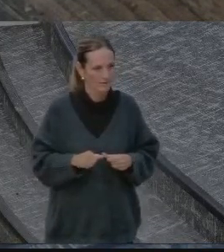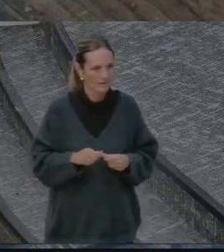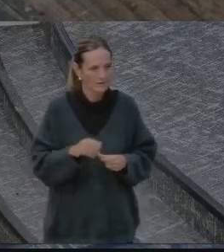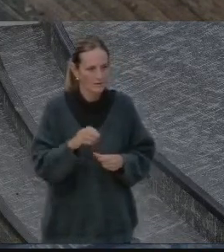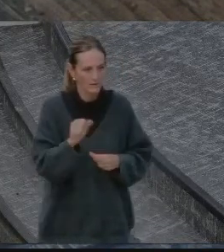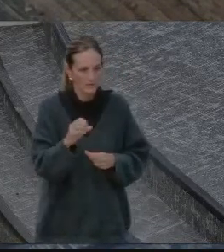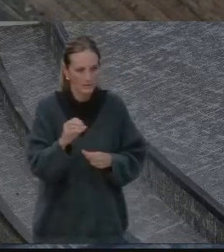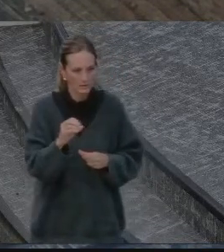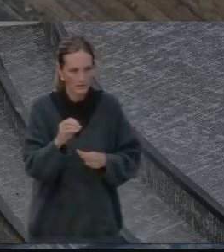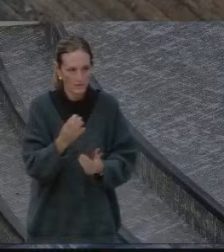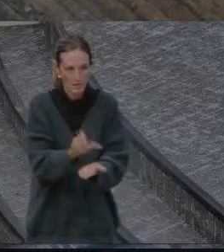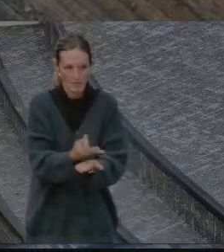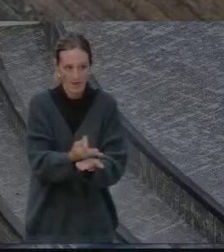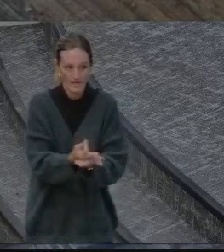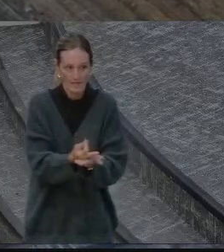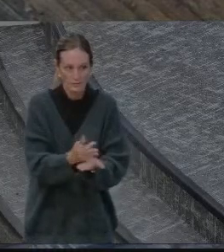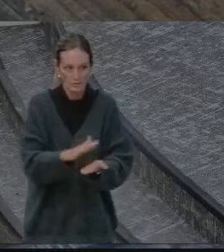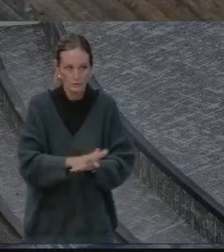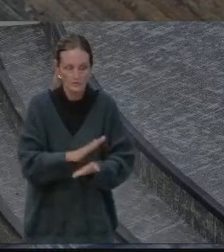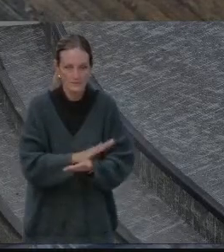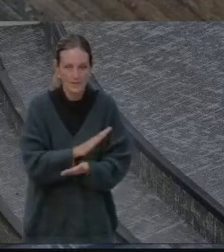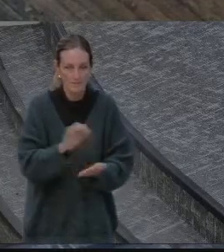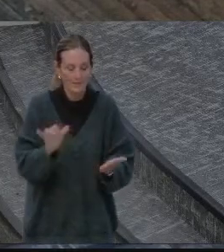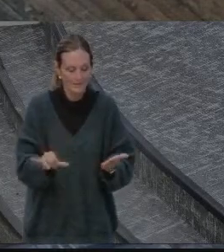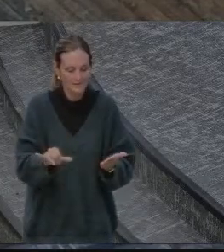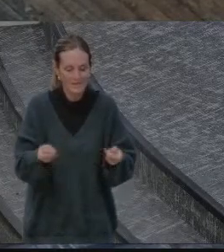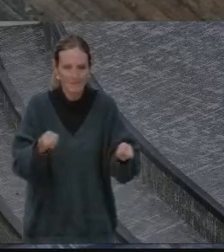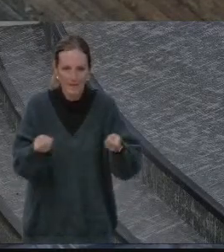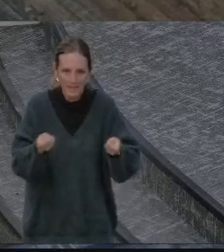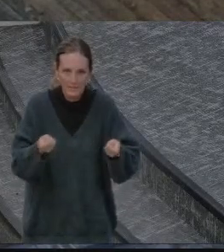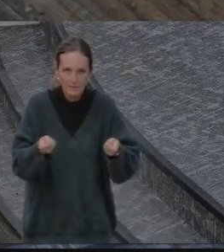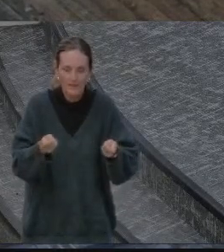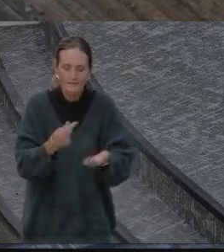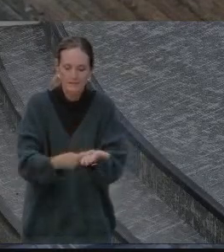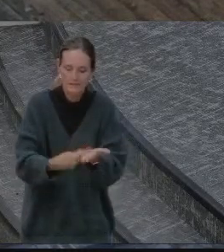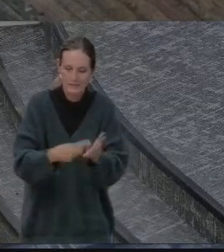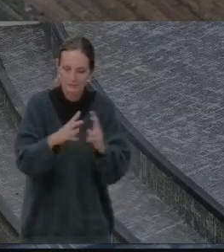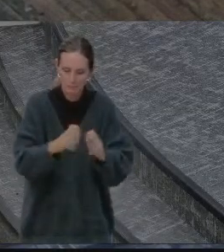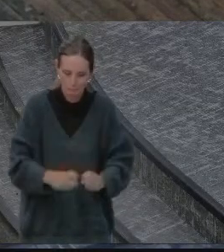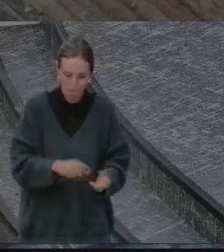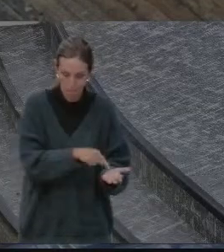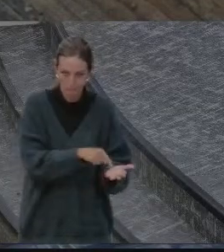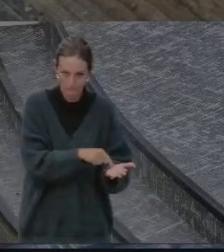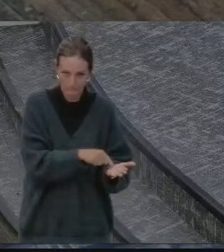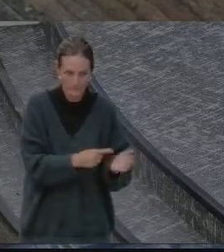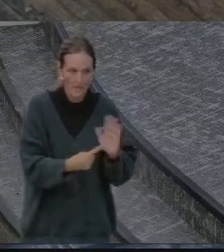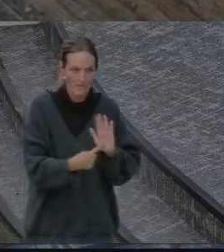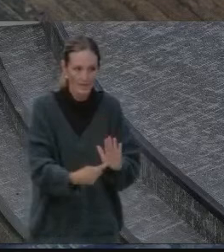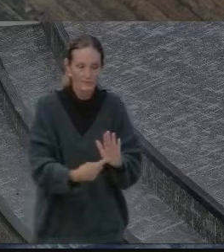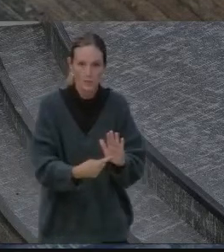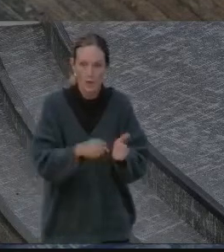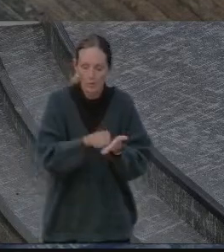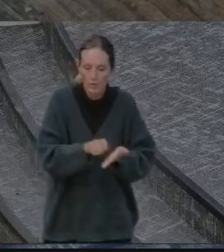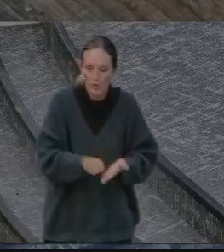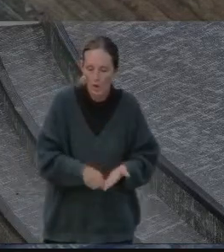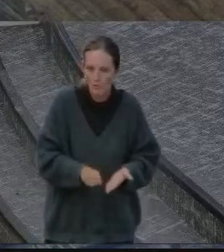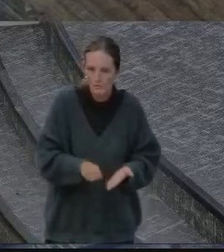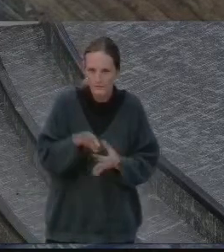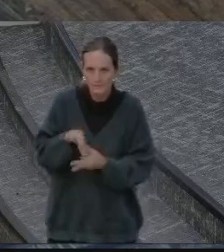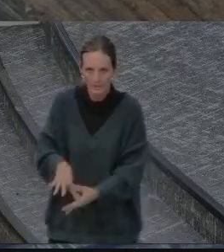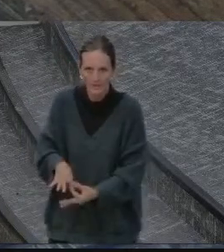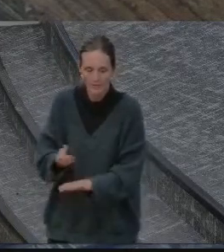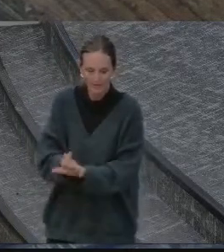So the financial statements are the management's discussion and analysis, the exhibits, the notes of the financial statements, and then